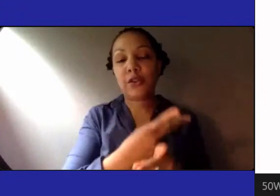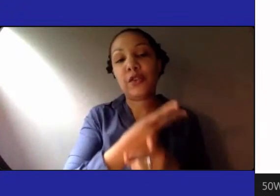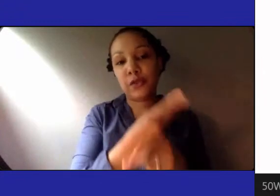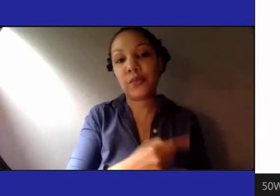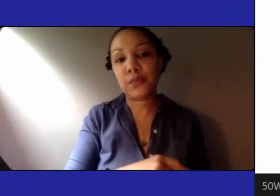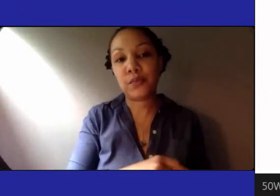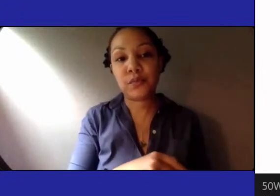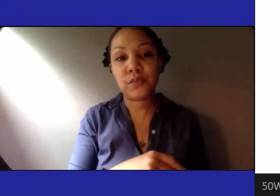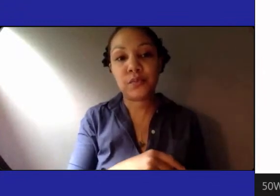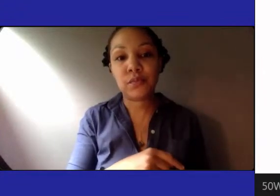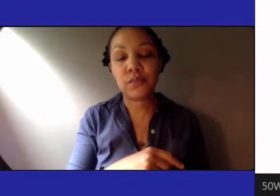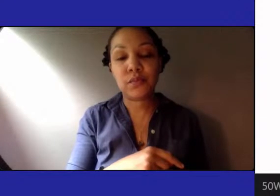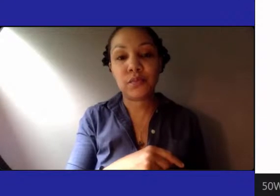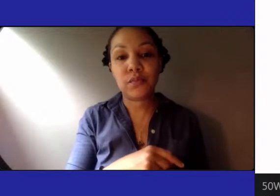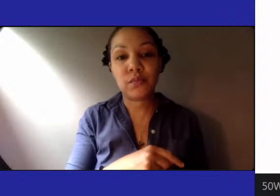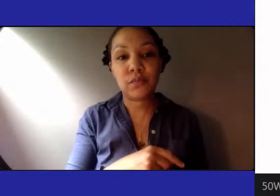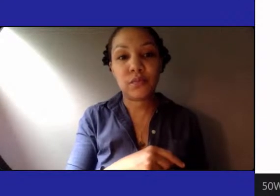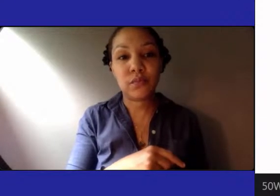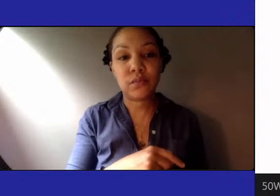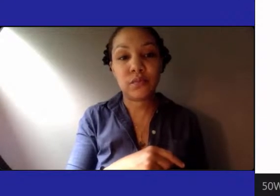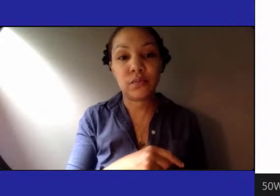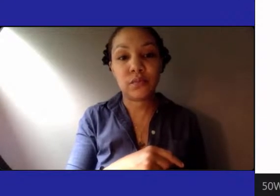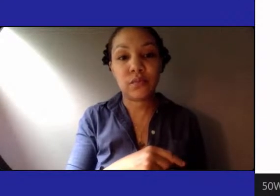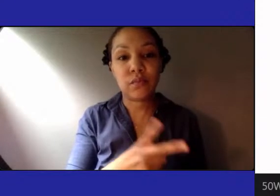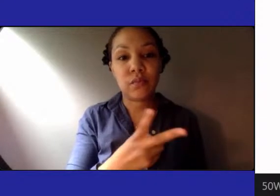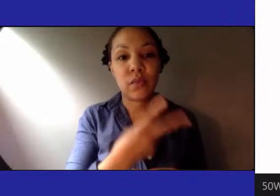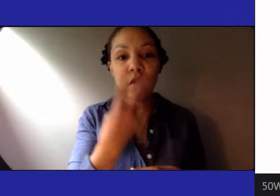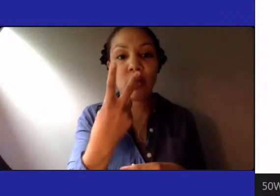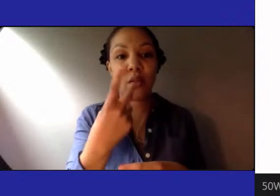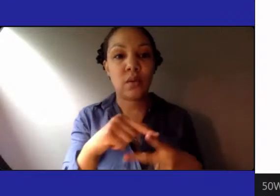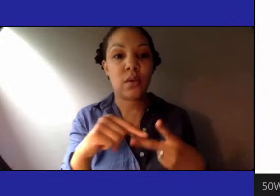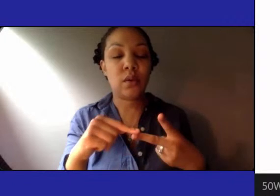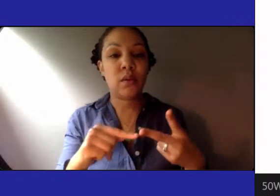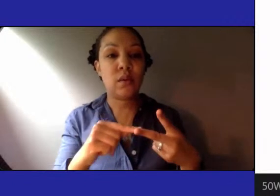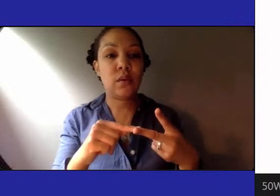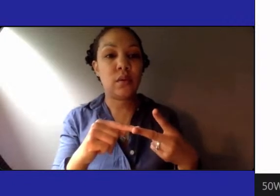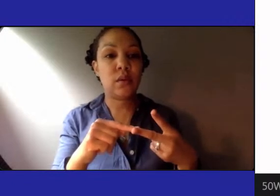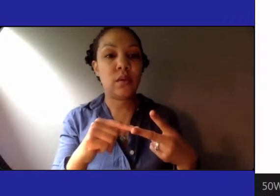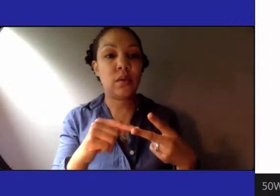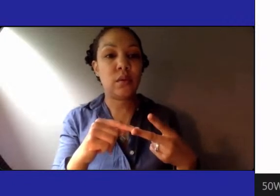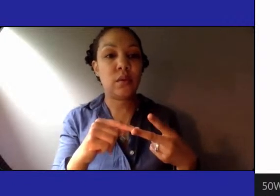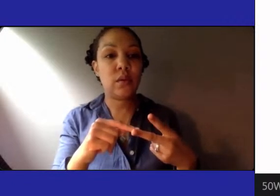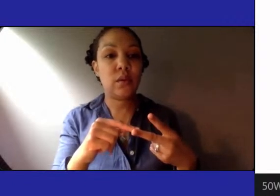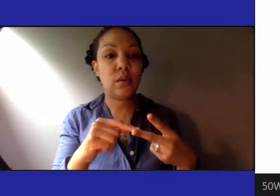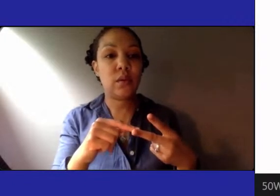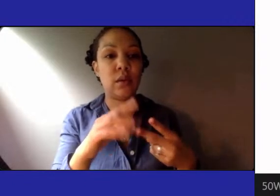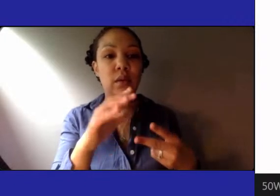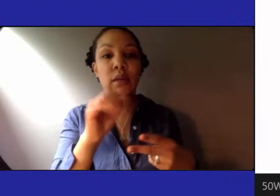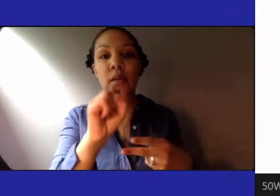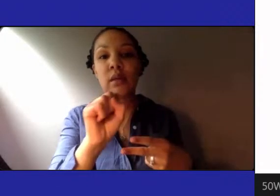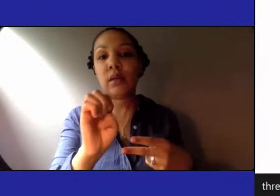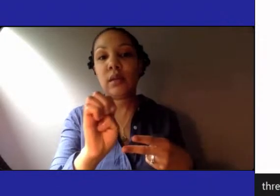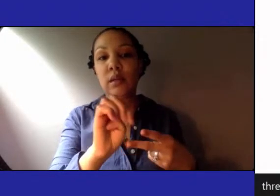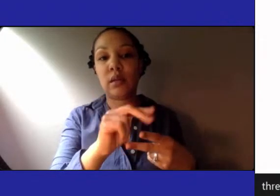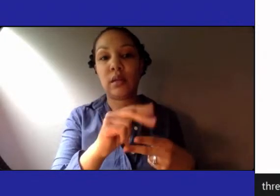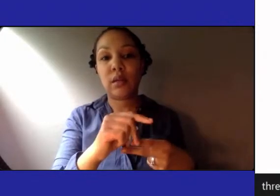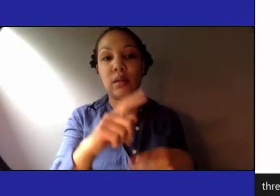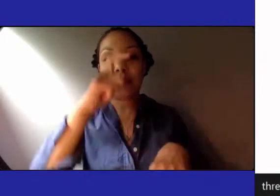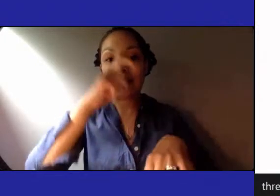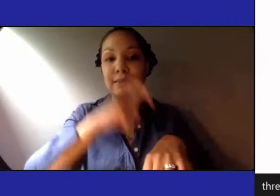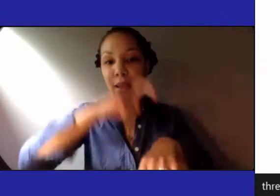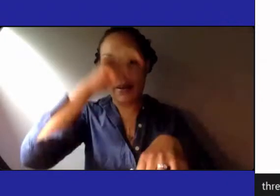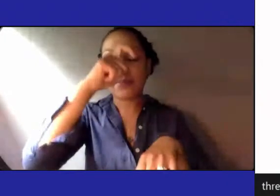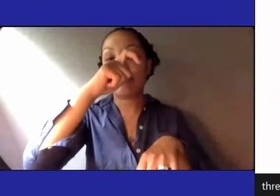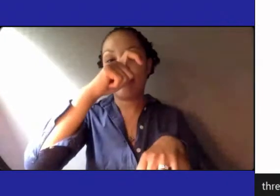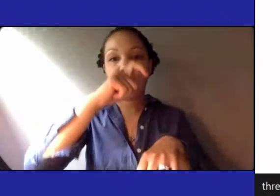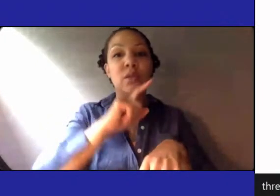here, or case examples. So we like to say in the stroke community that time is brain, and about 4 million neurons